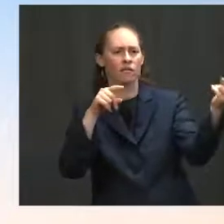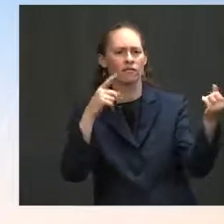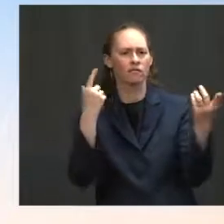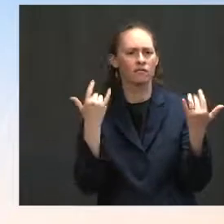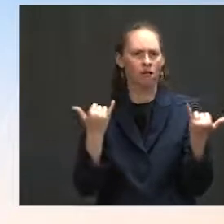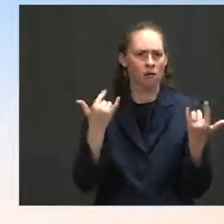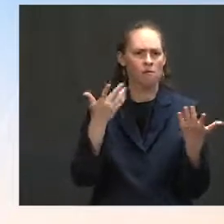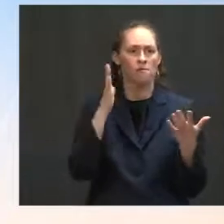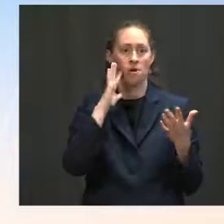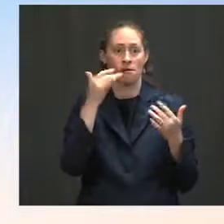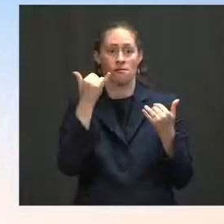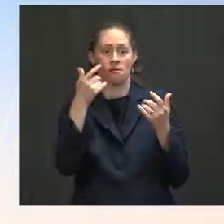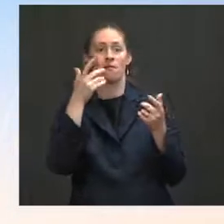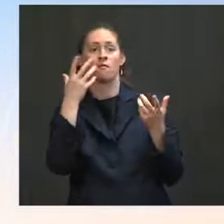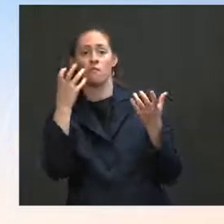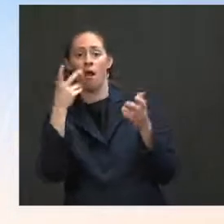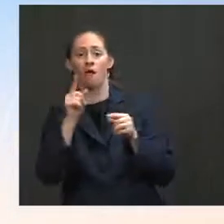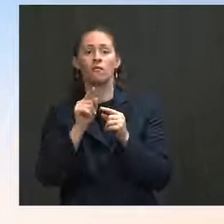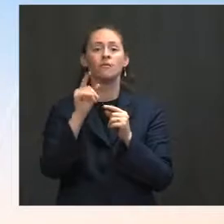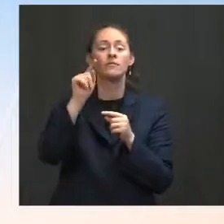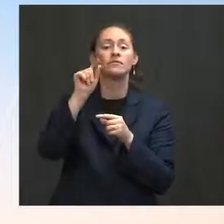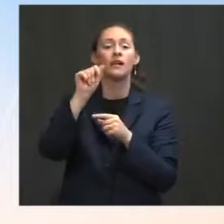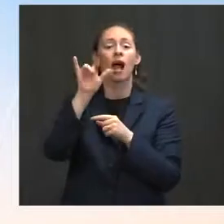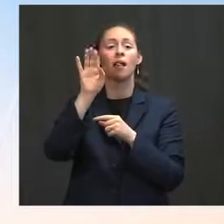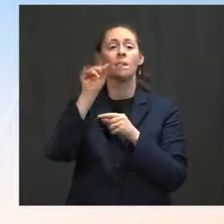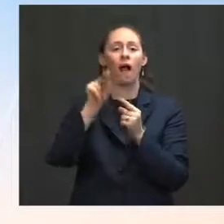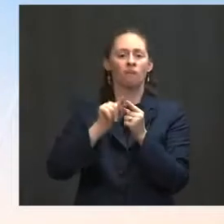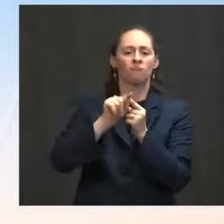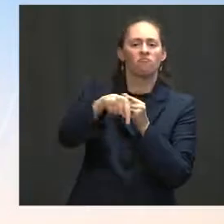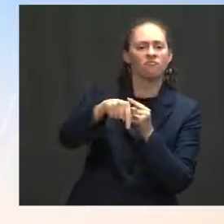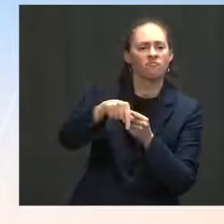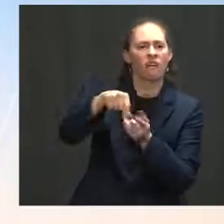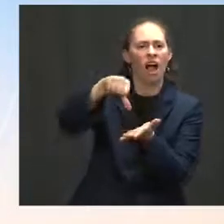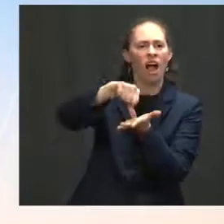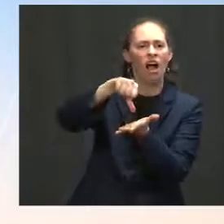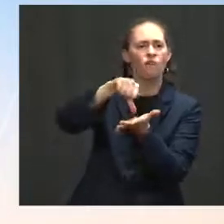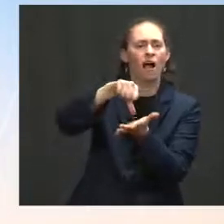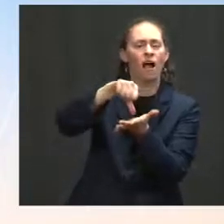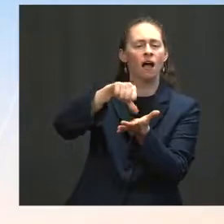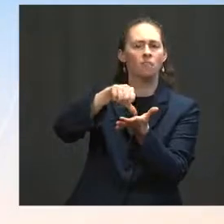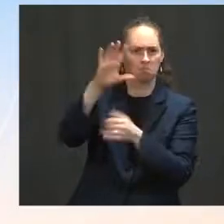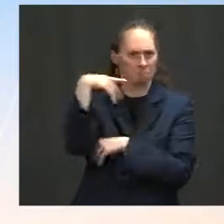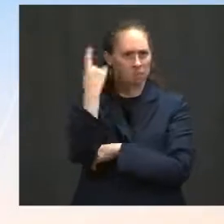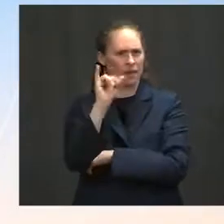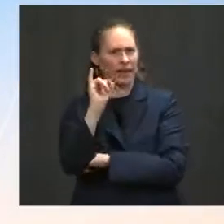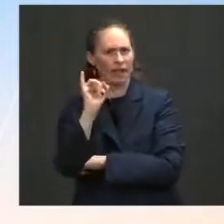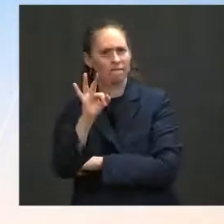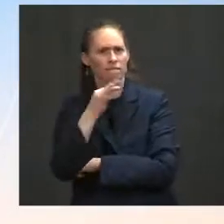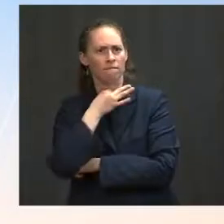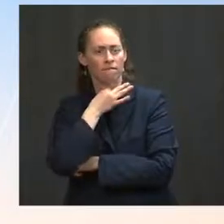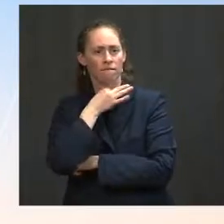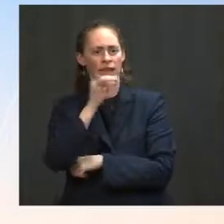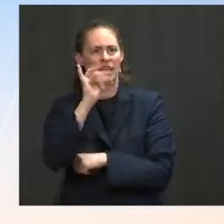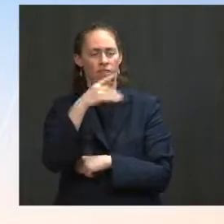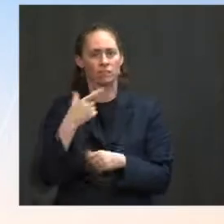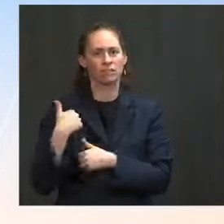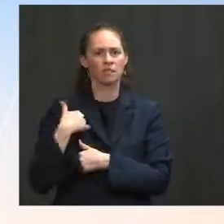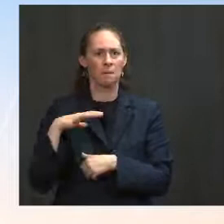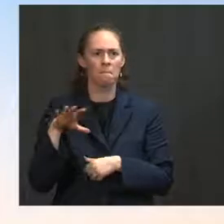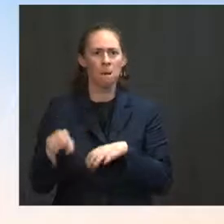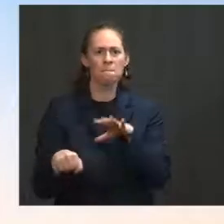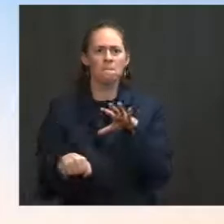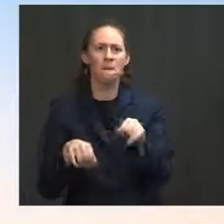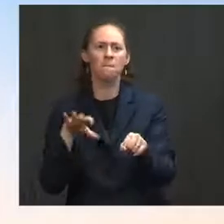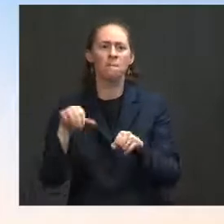Kabul government economically. So if the Taliban continues to make military gains to push the Kabul government towards